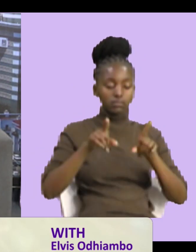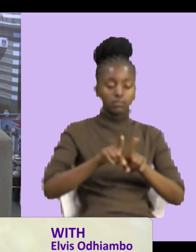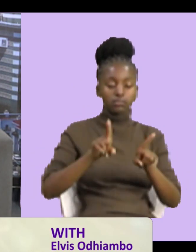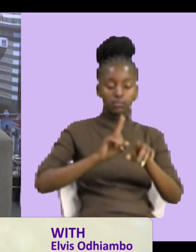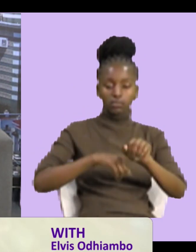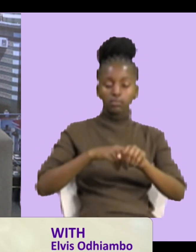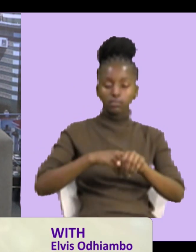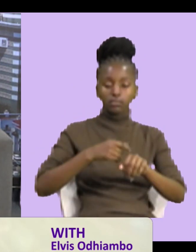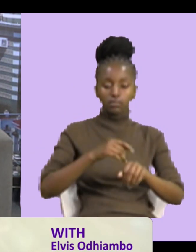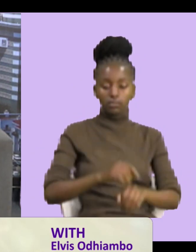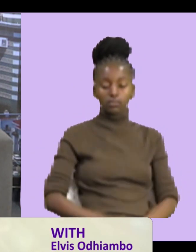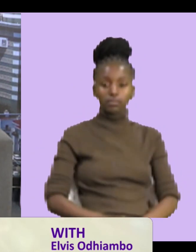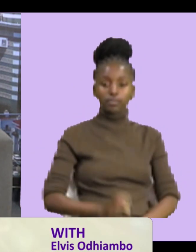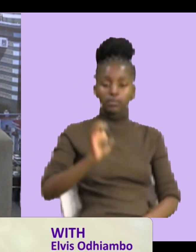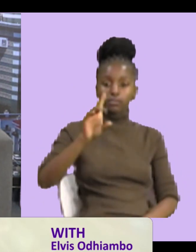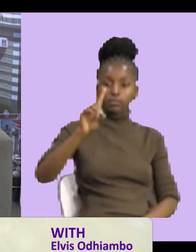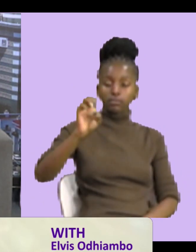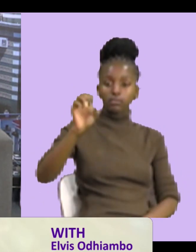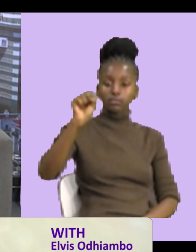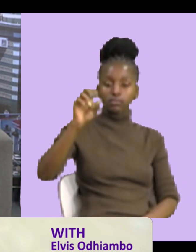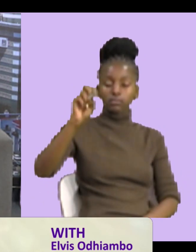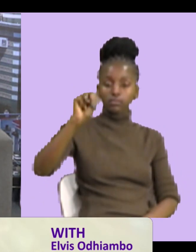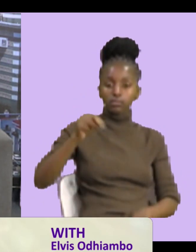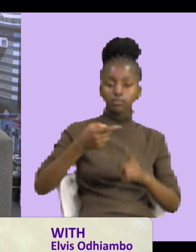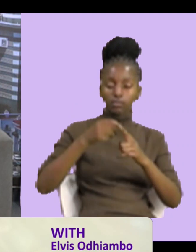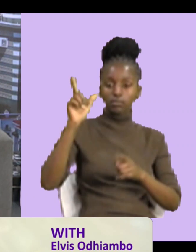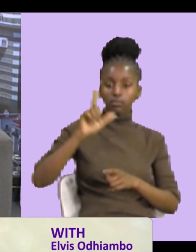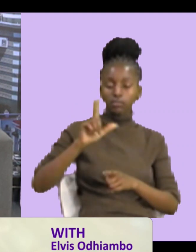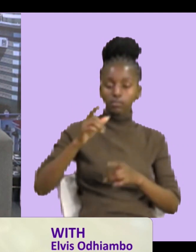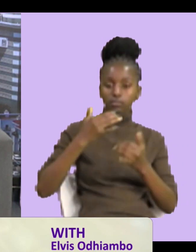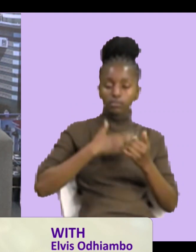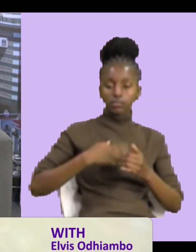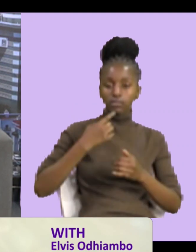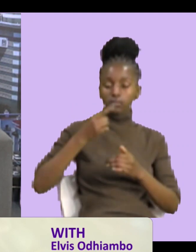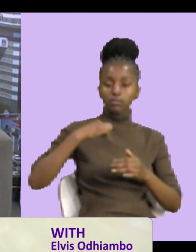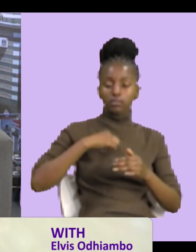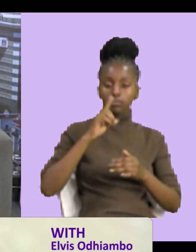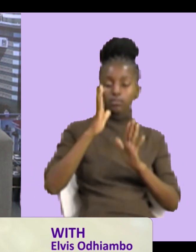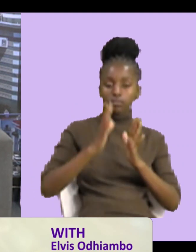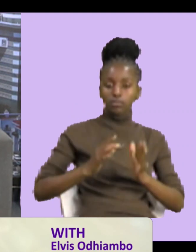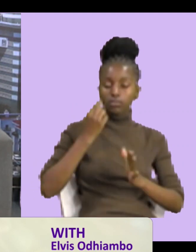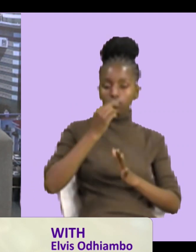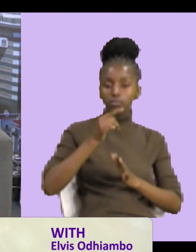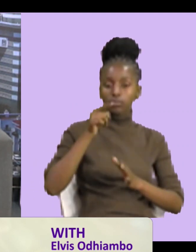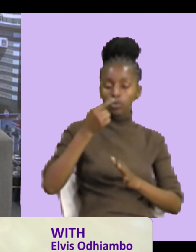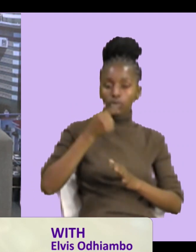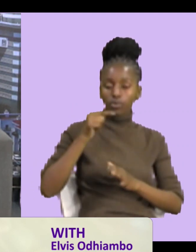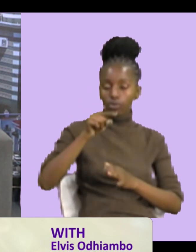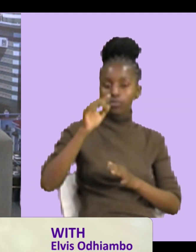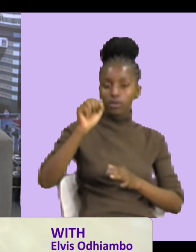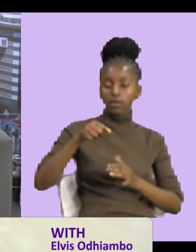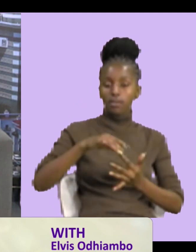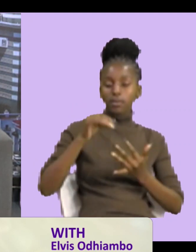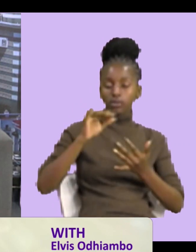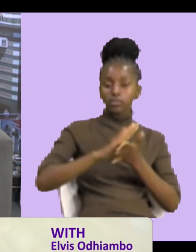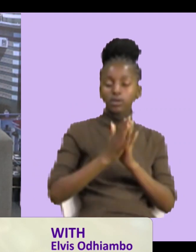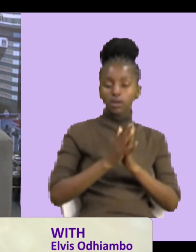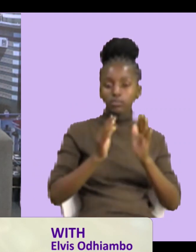we have Alisson Pale, Liverpool. Whom can you pick to come into the fray to lead a potential starting